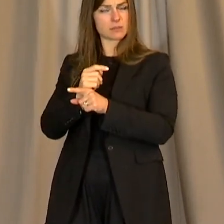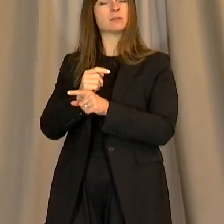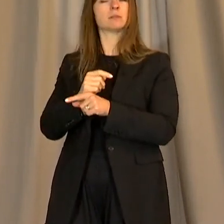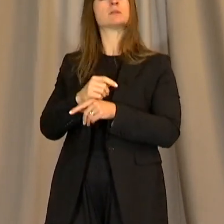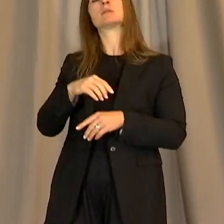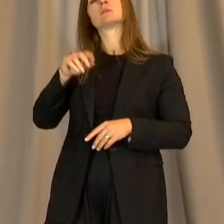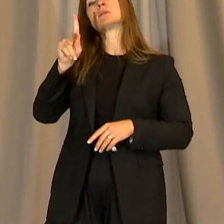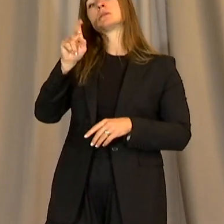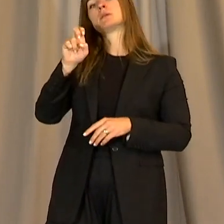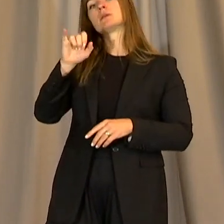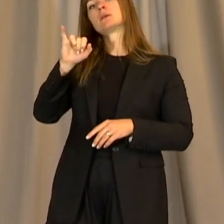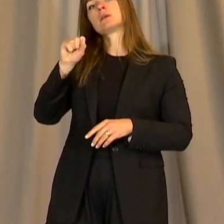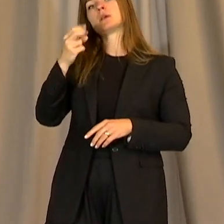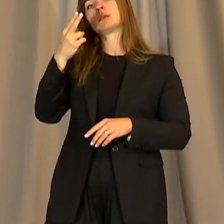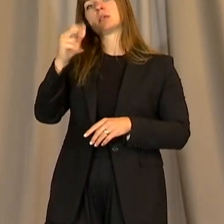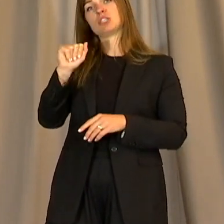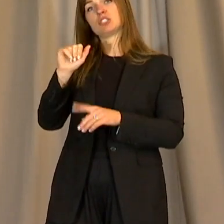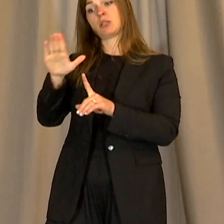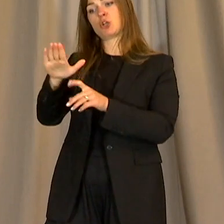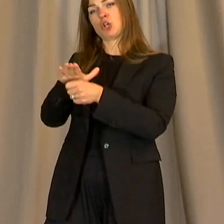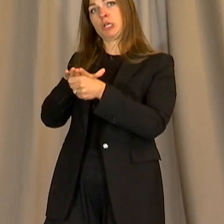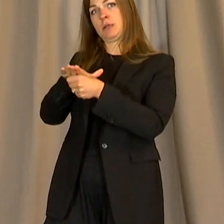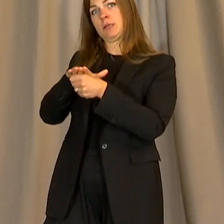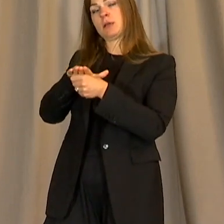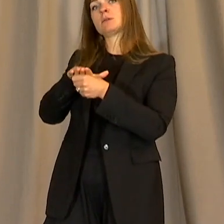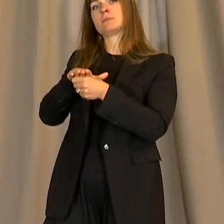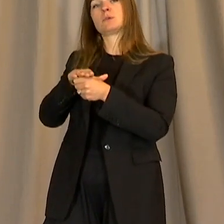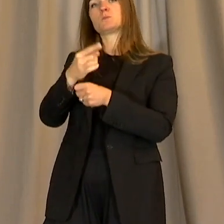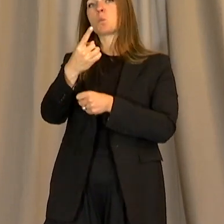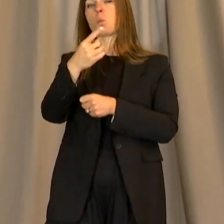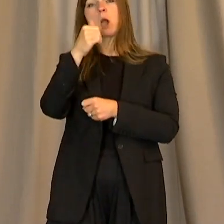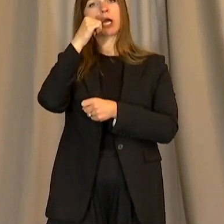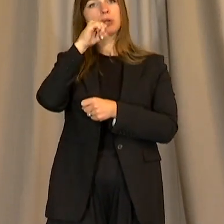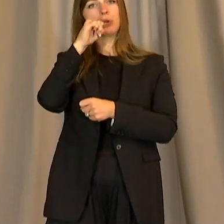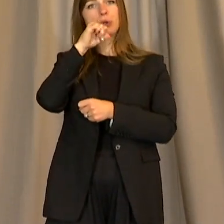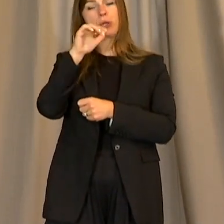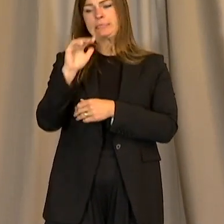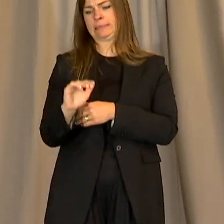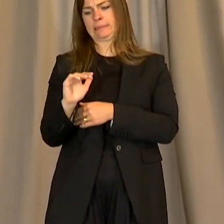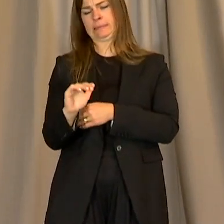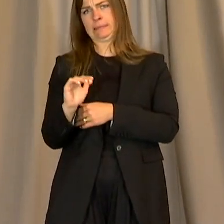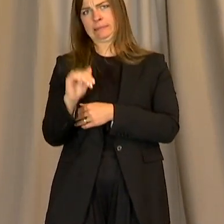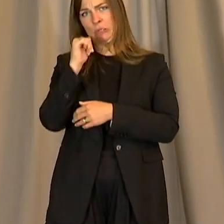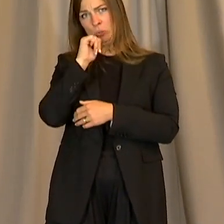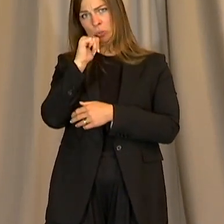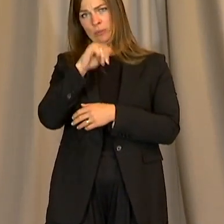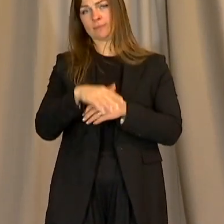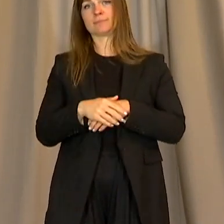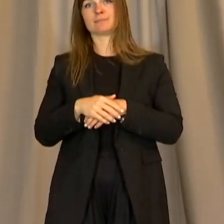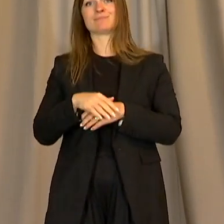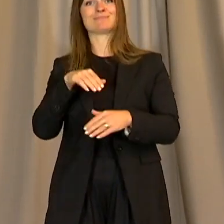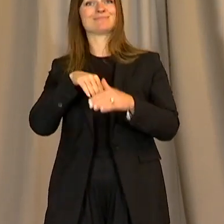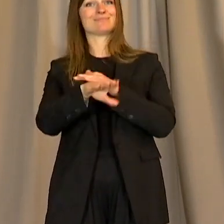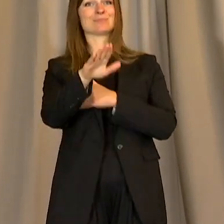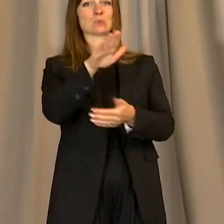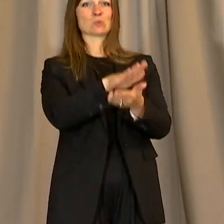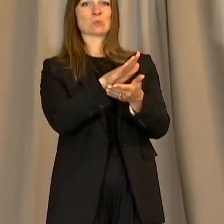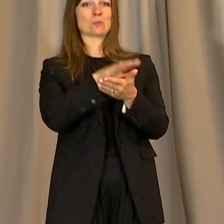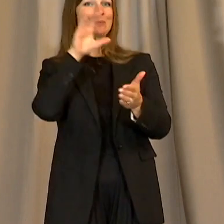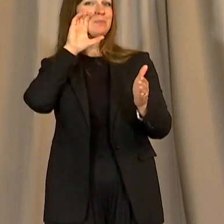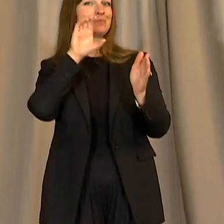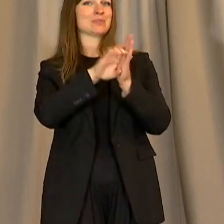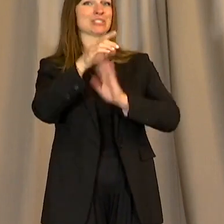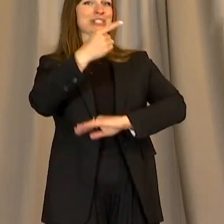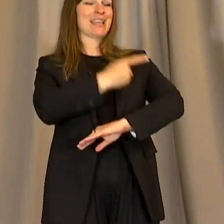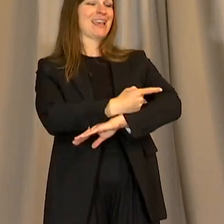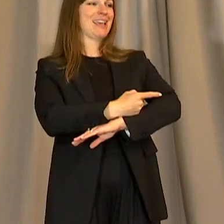in Keisha's region, there was a little girl who went to school for picture day and was